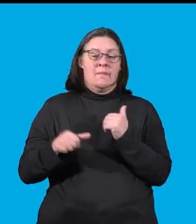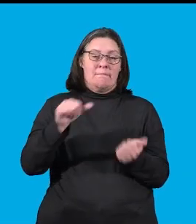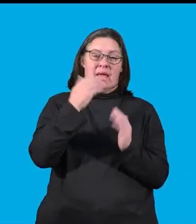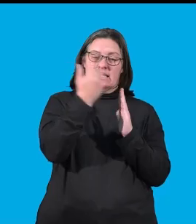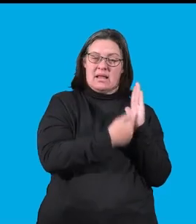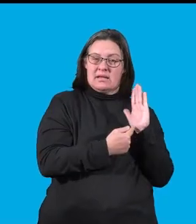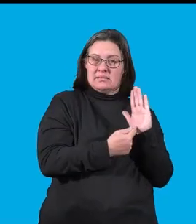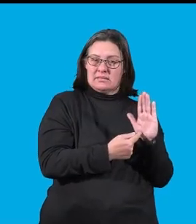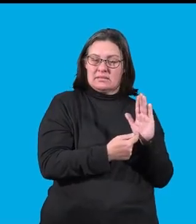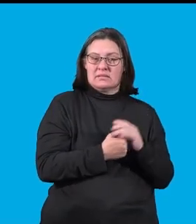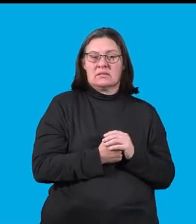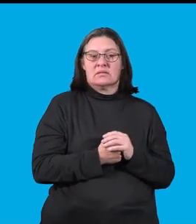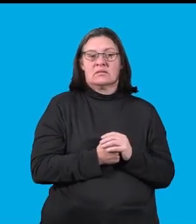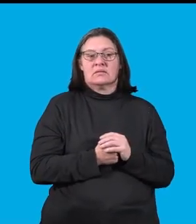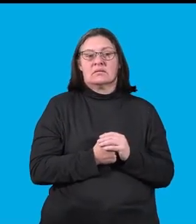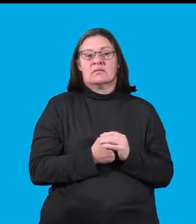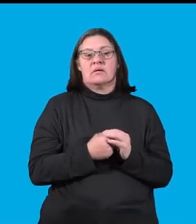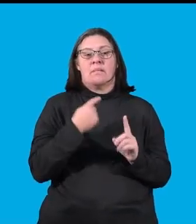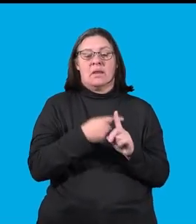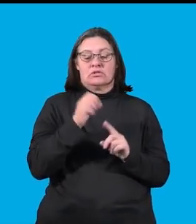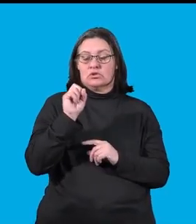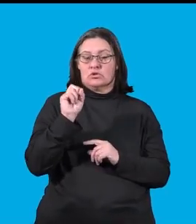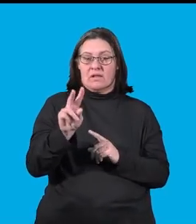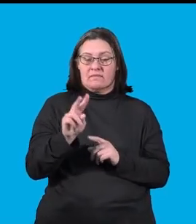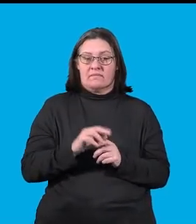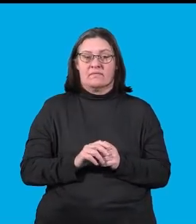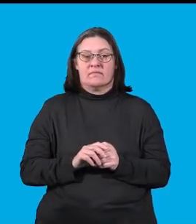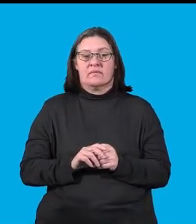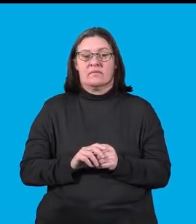let's just go back to our slide, plus